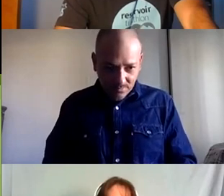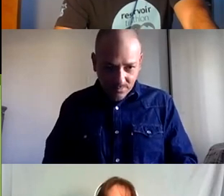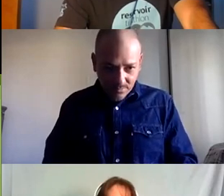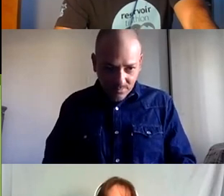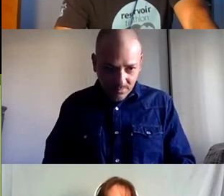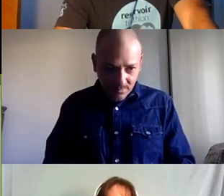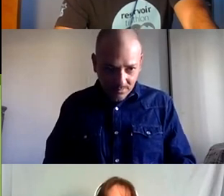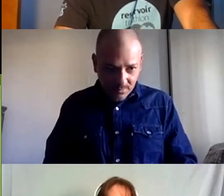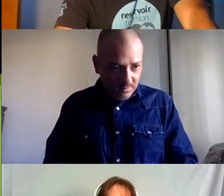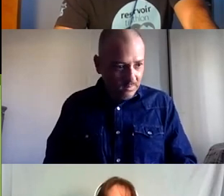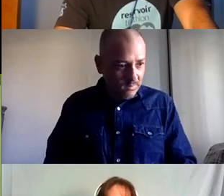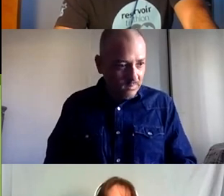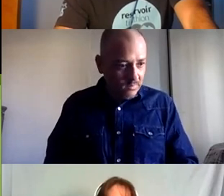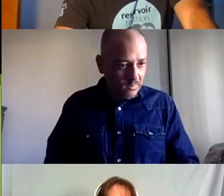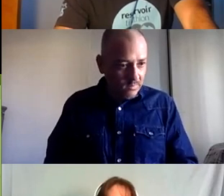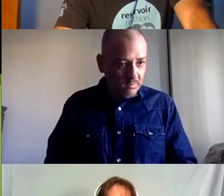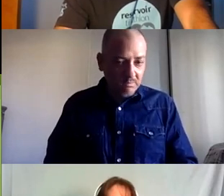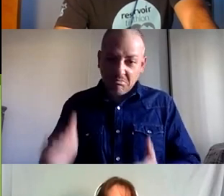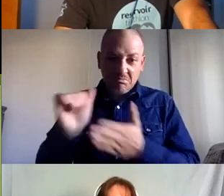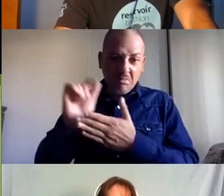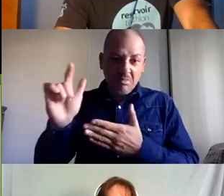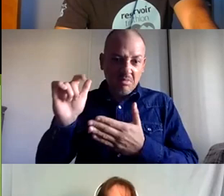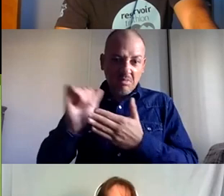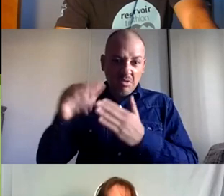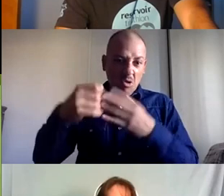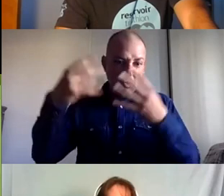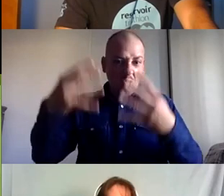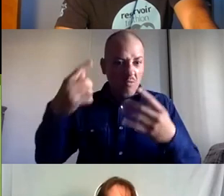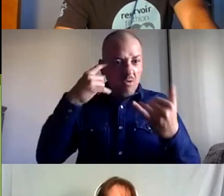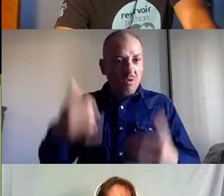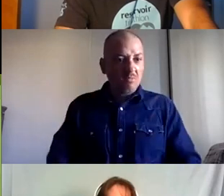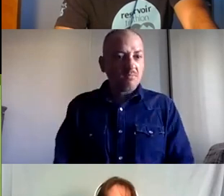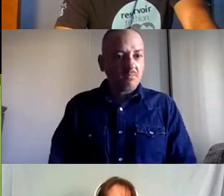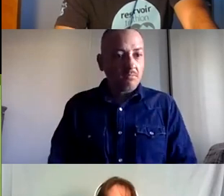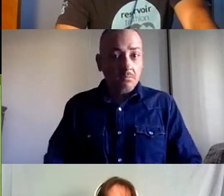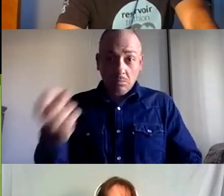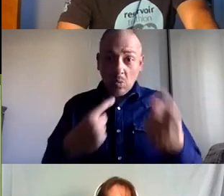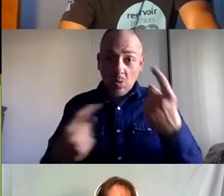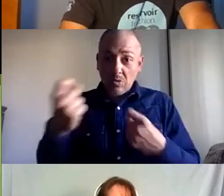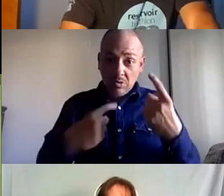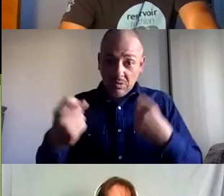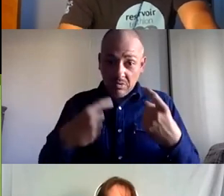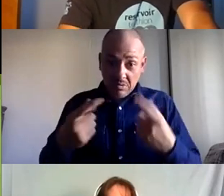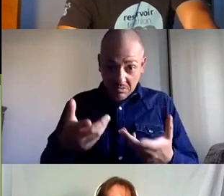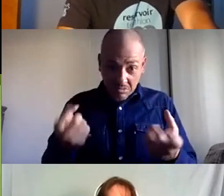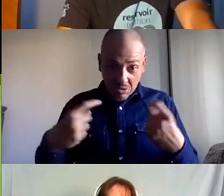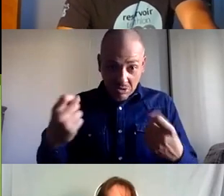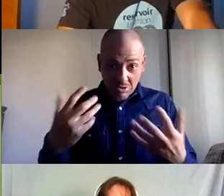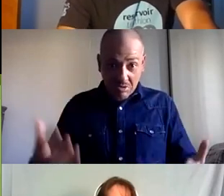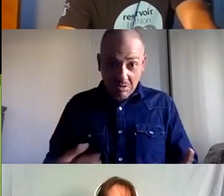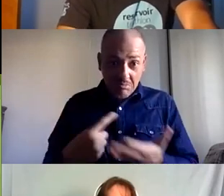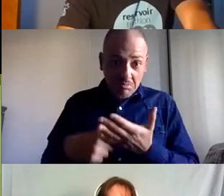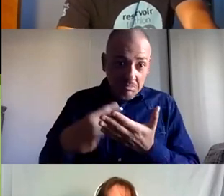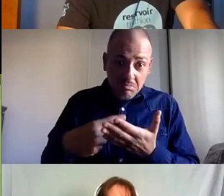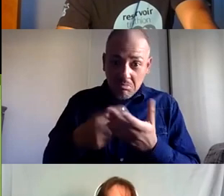Yeah, go ahead. That's about it. That's about all the code we have to cover. Any questions, comments, discussion,